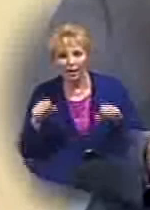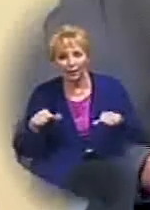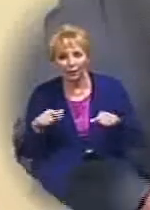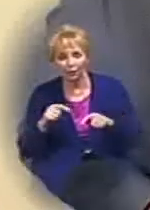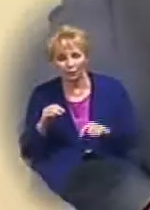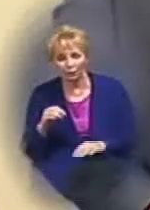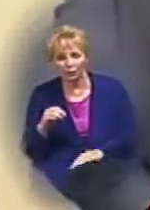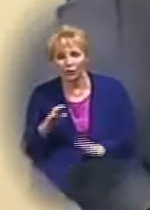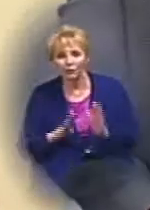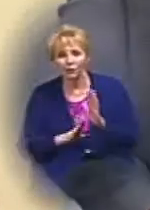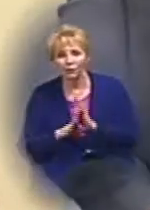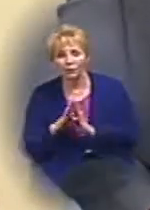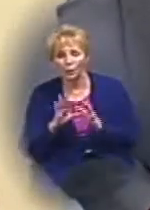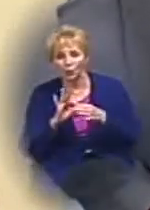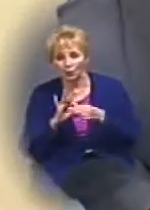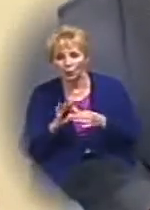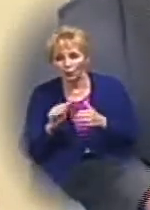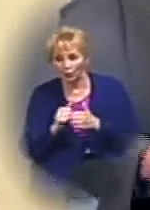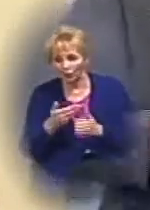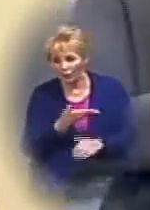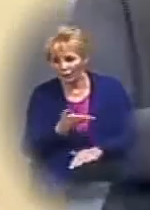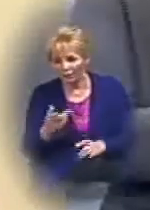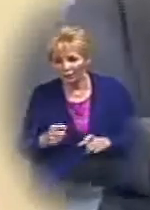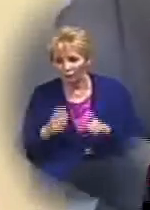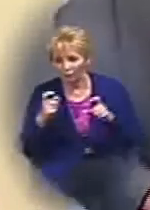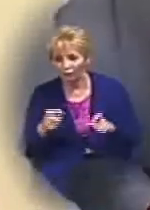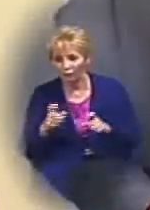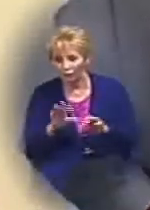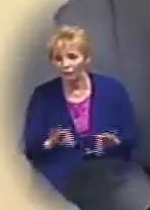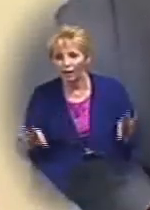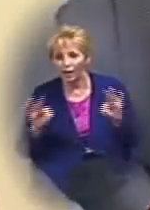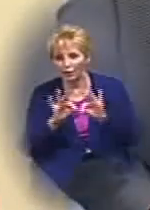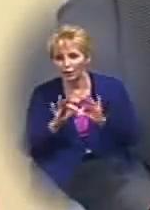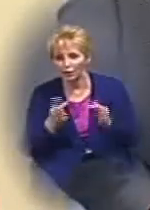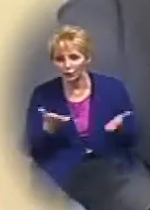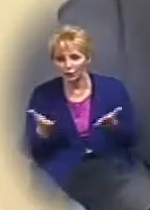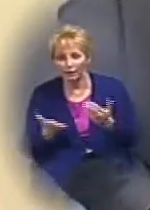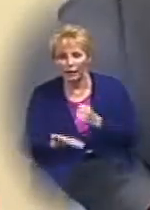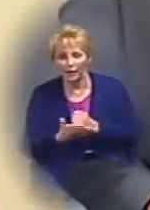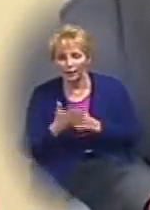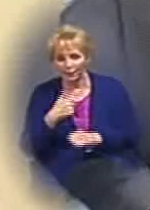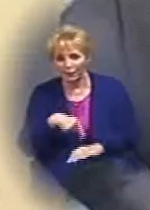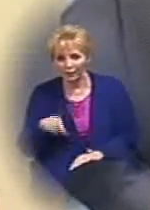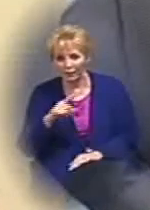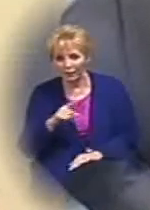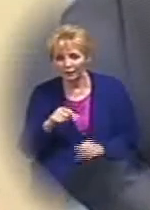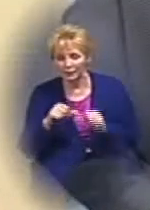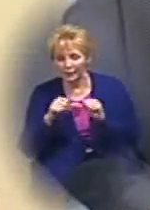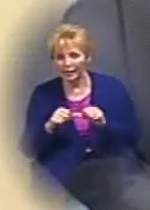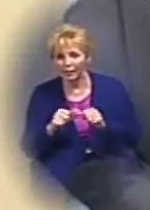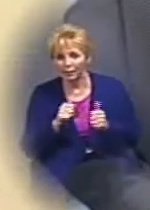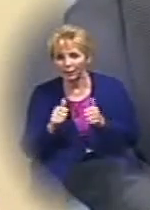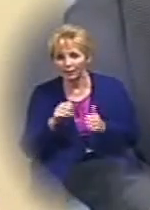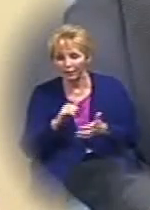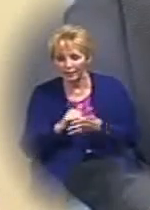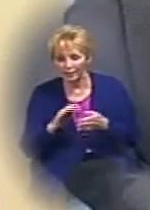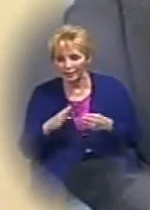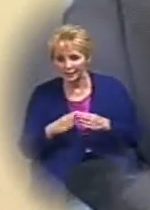to develop that relationship with them and provide them value service that helps them stay competitive in this